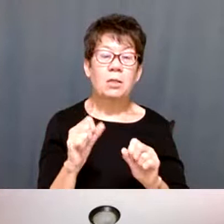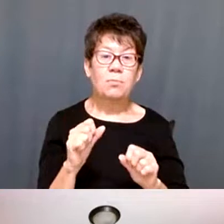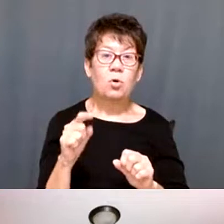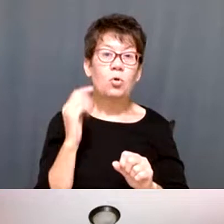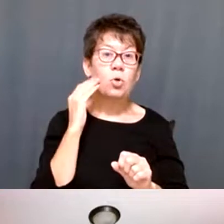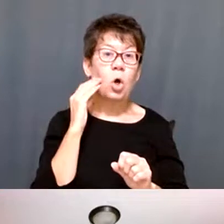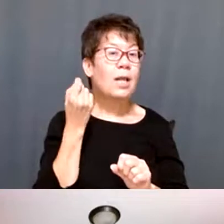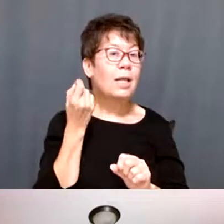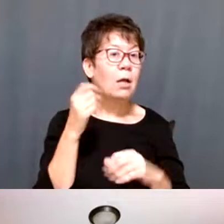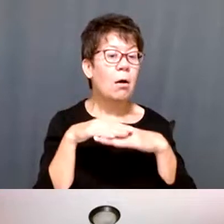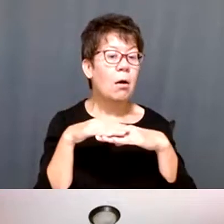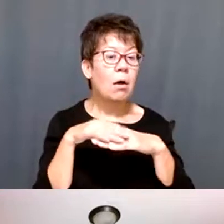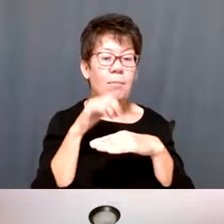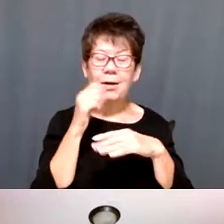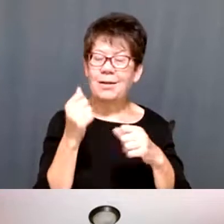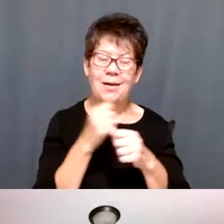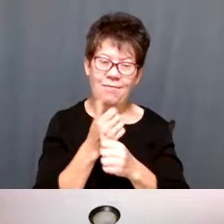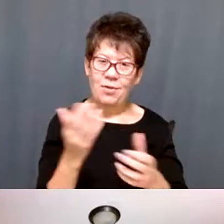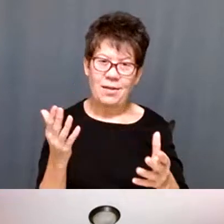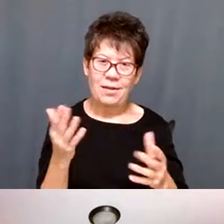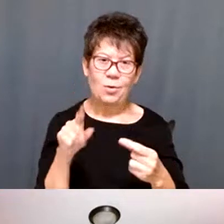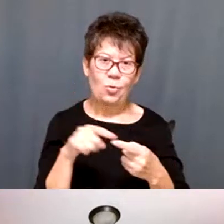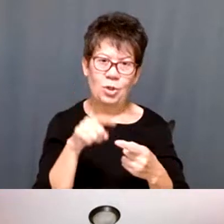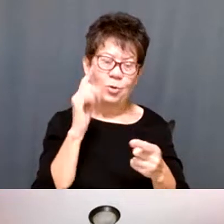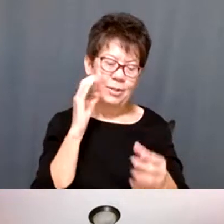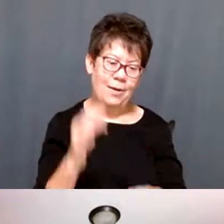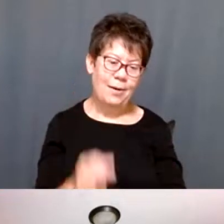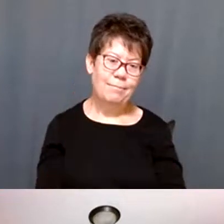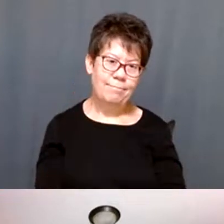little bit, but you won't know everything when you make this decision.